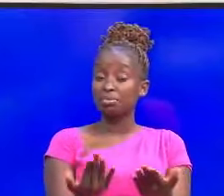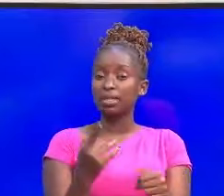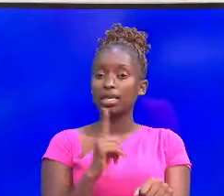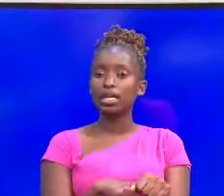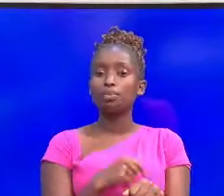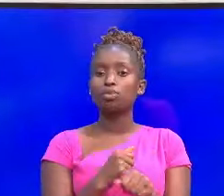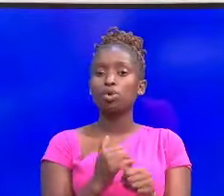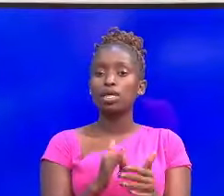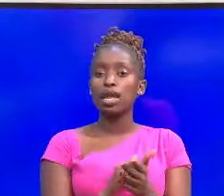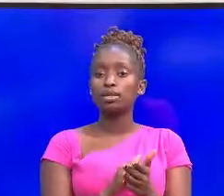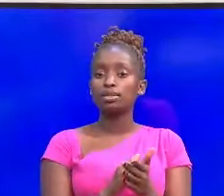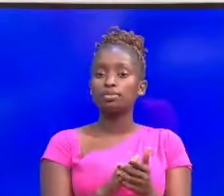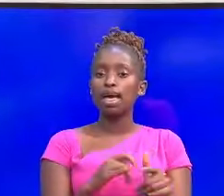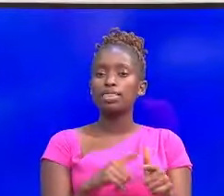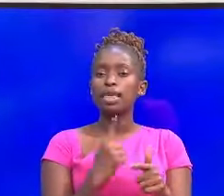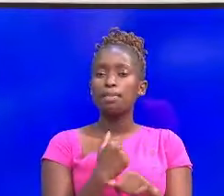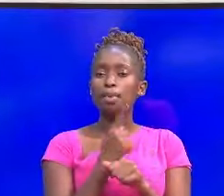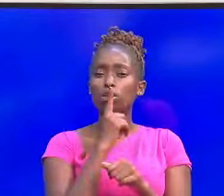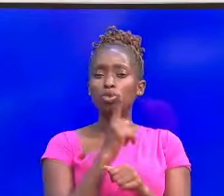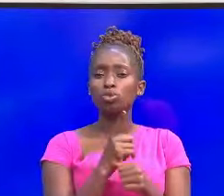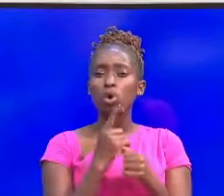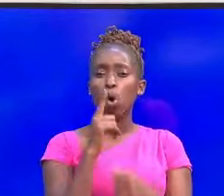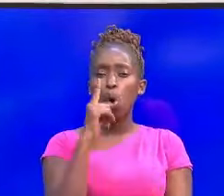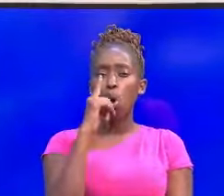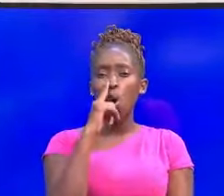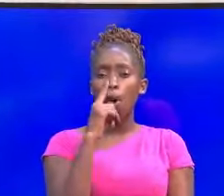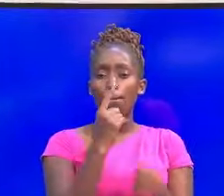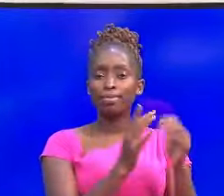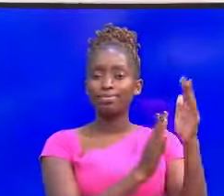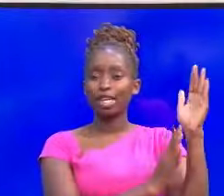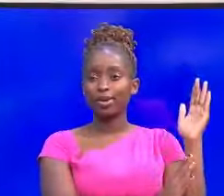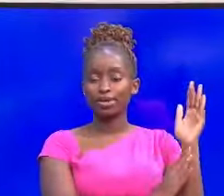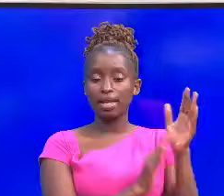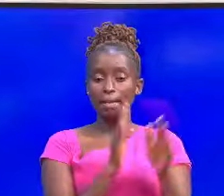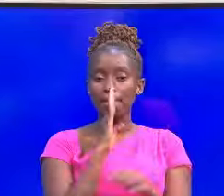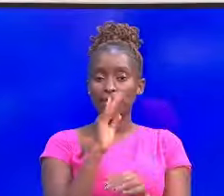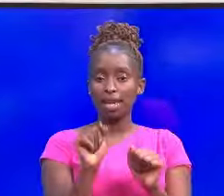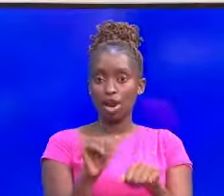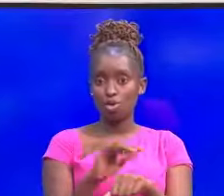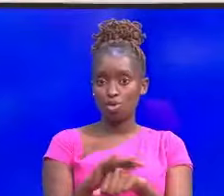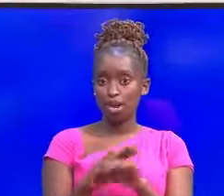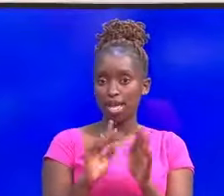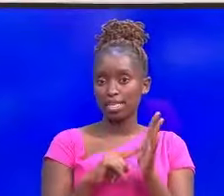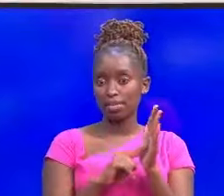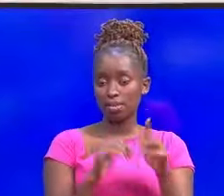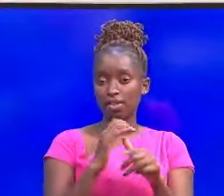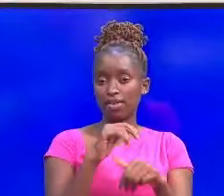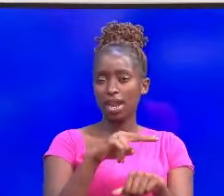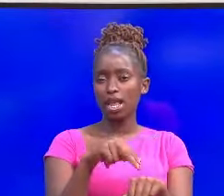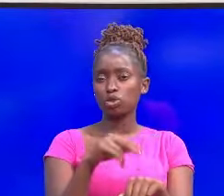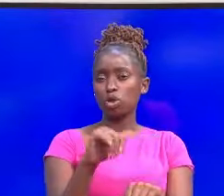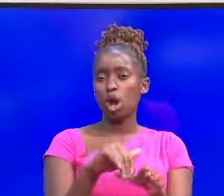tunapofanya hiyo, basi tuhakikishe nyumbani ni salama, ndio tukue mfano mzuri hata kimataifa.